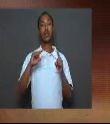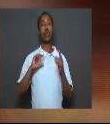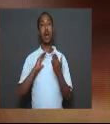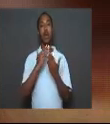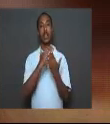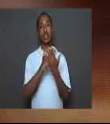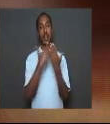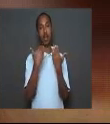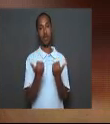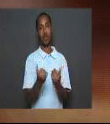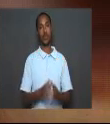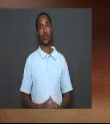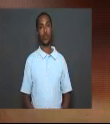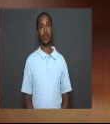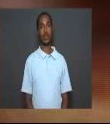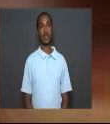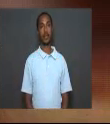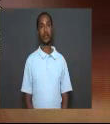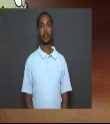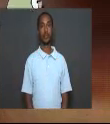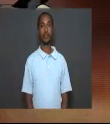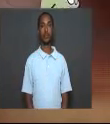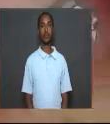Let's get back to our lesson.